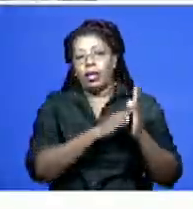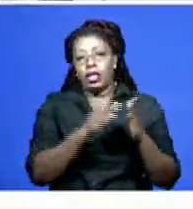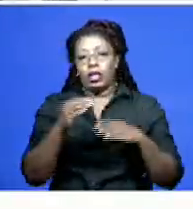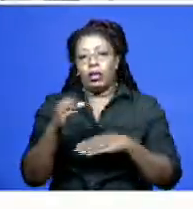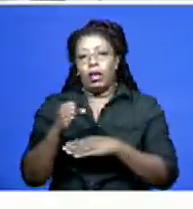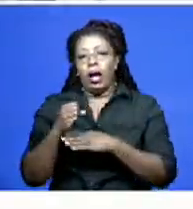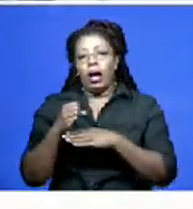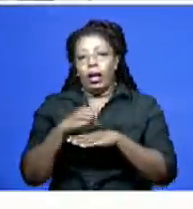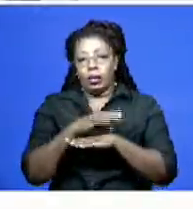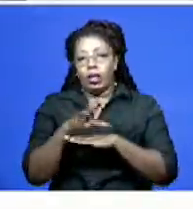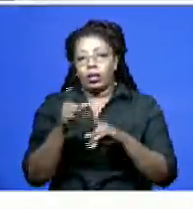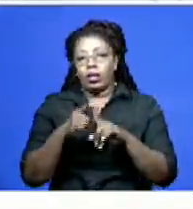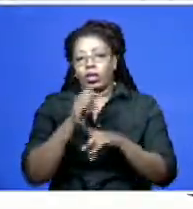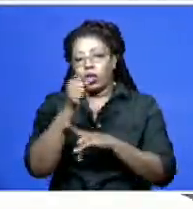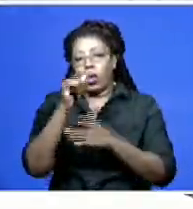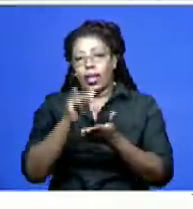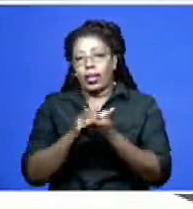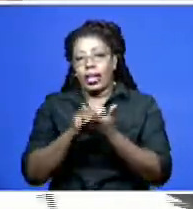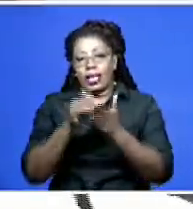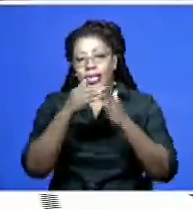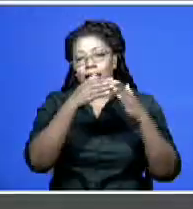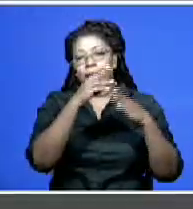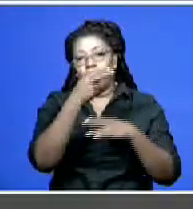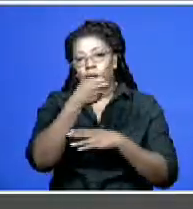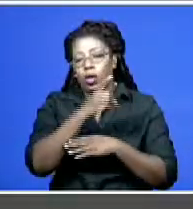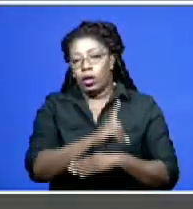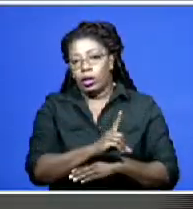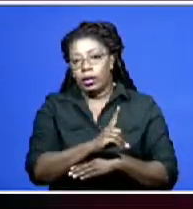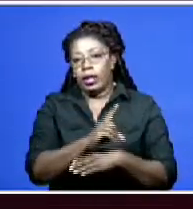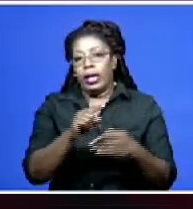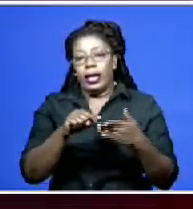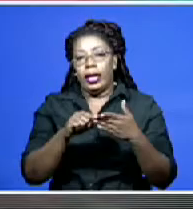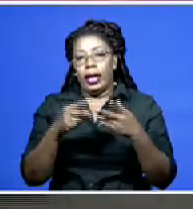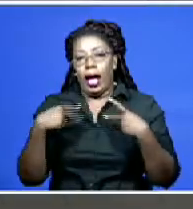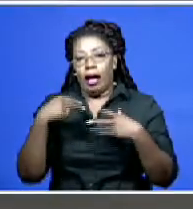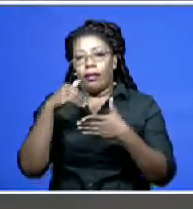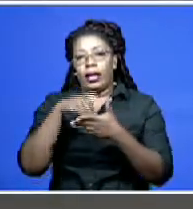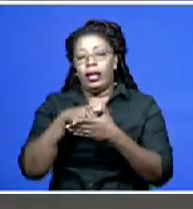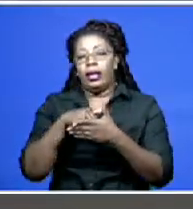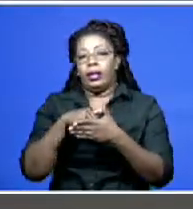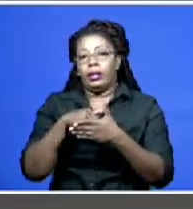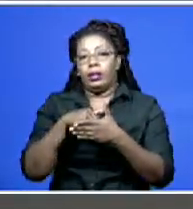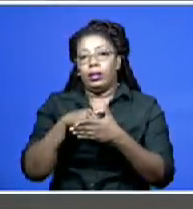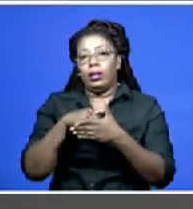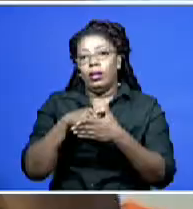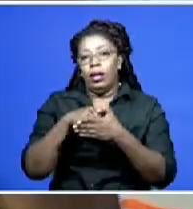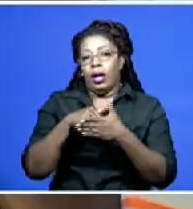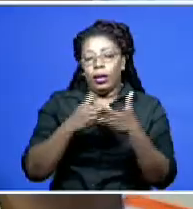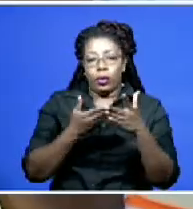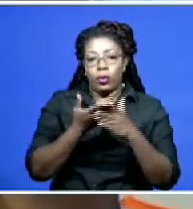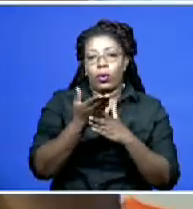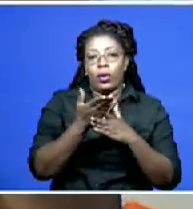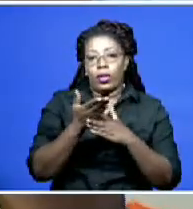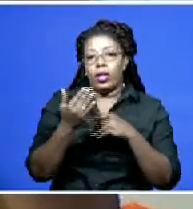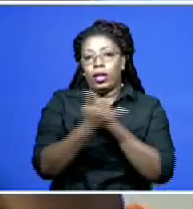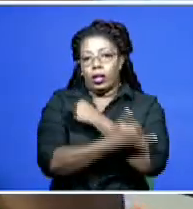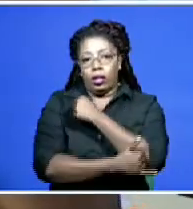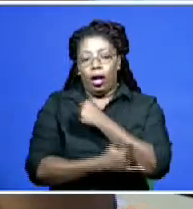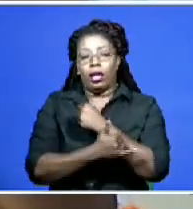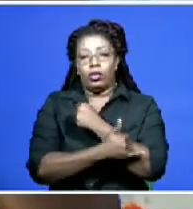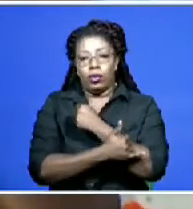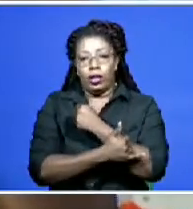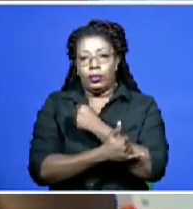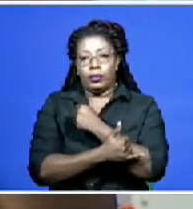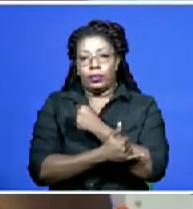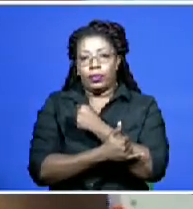which will focus on ensuring that neighborhood watches are established throughout the country, especially in the inner city. National Security Minister, the